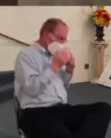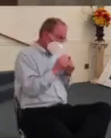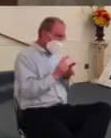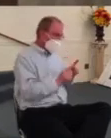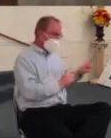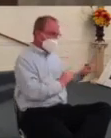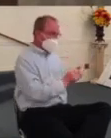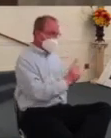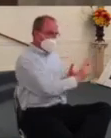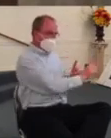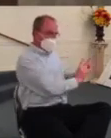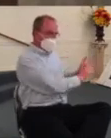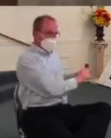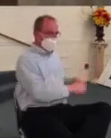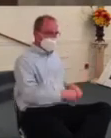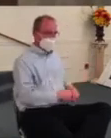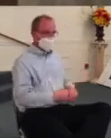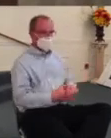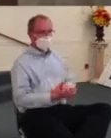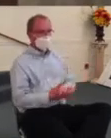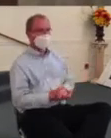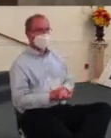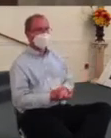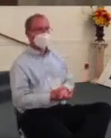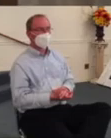There is a great lesson here